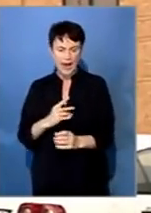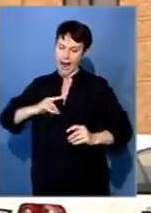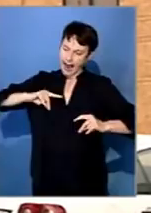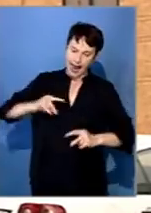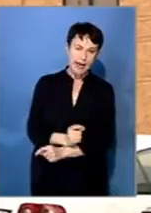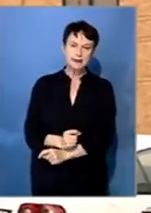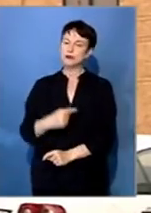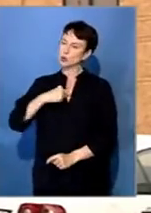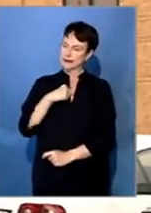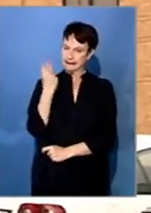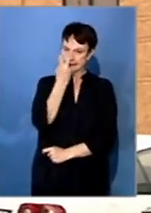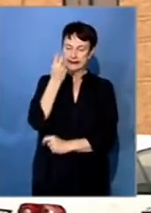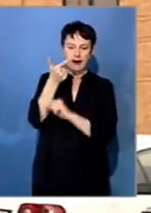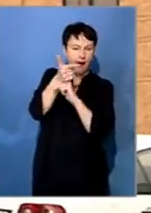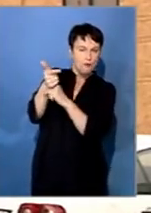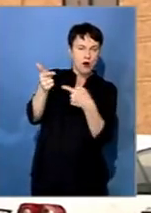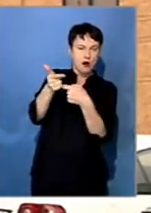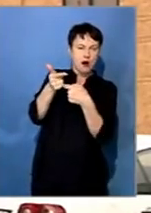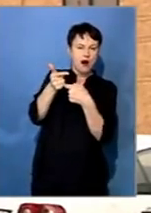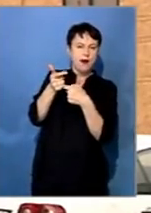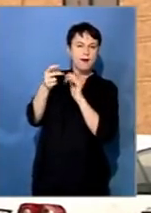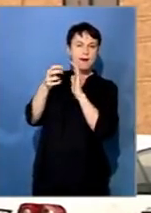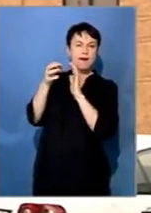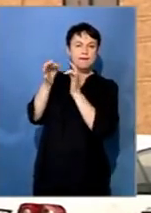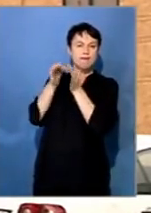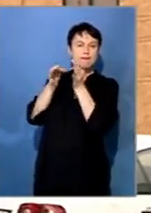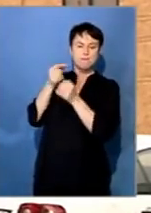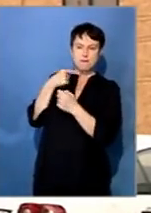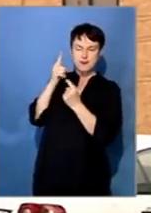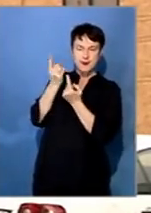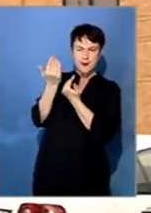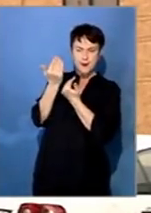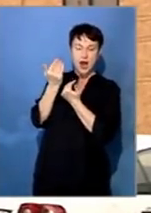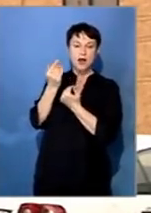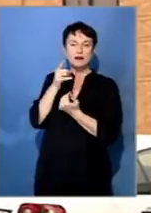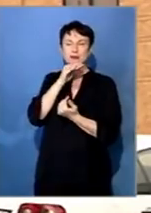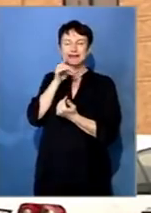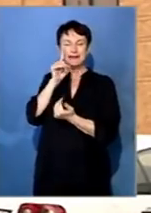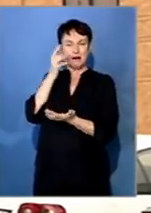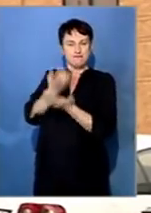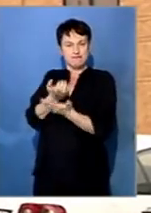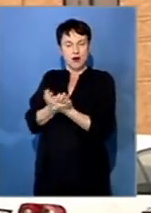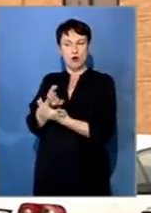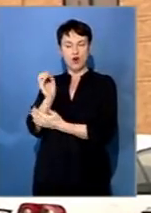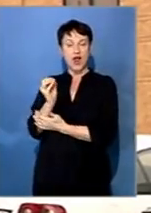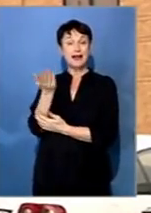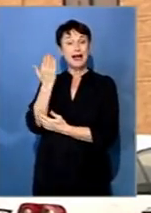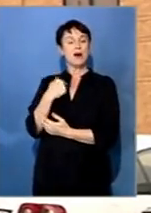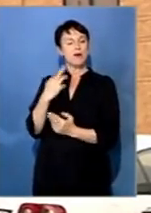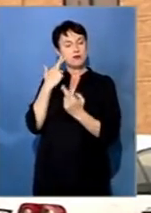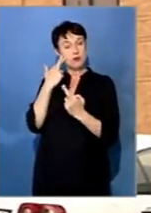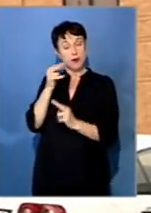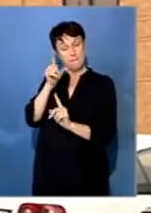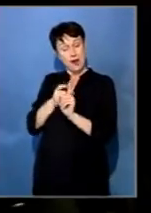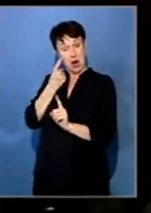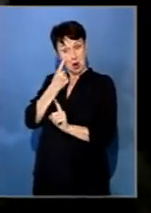then secured the CCTV footage. It's not that it wasn't part of the evidence. It's just that at that stage we were still hoping that he would